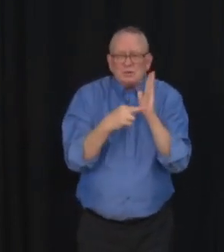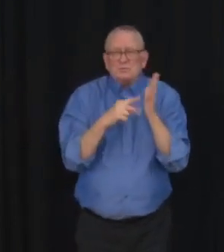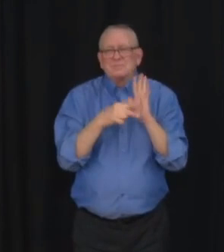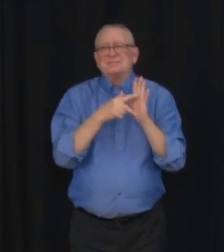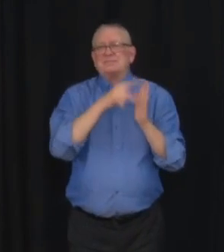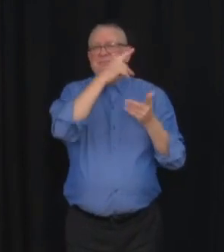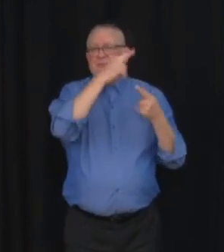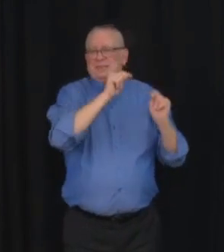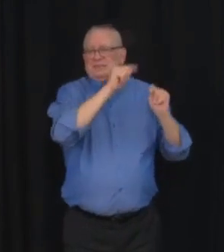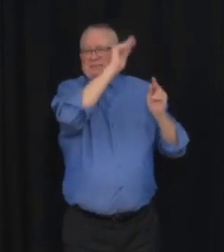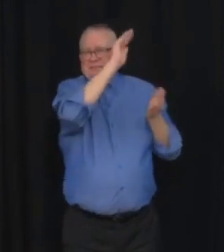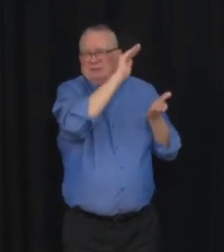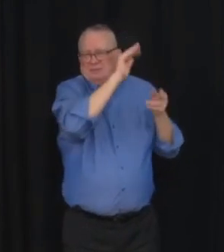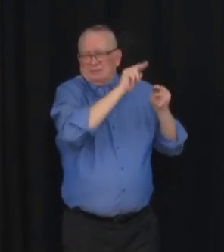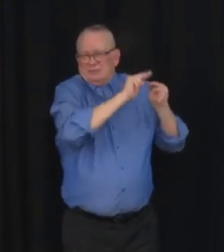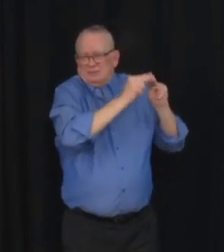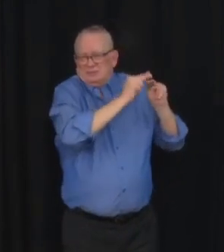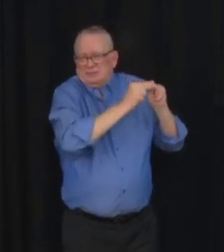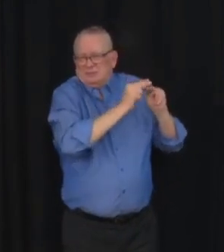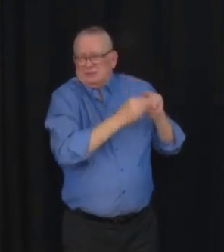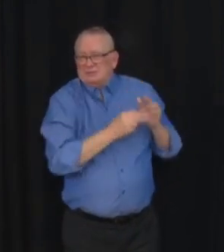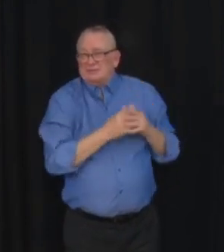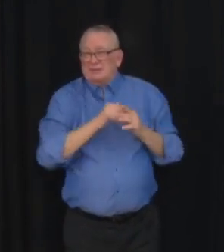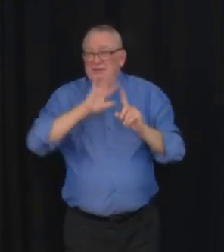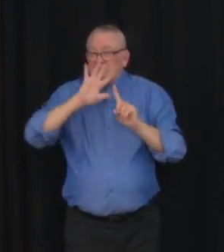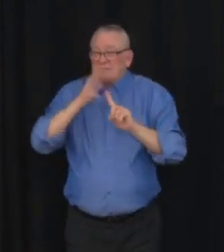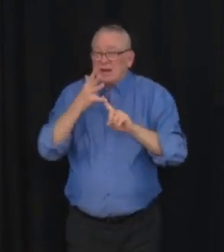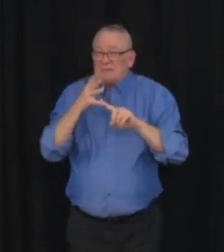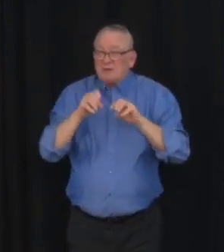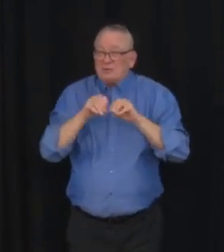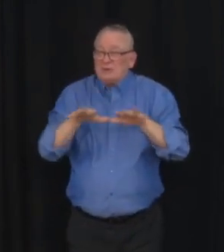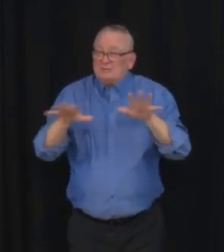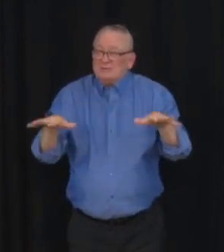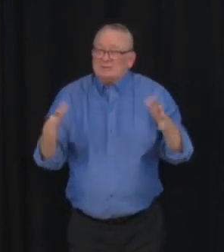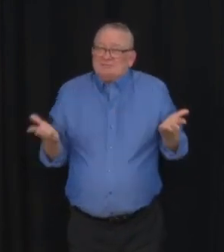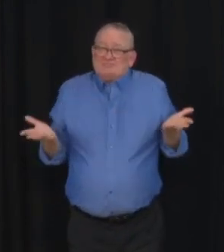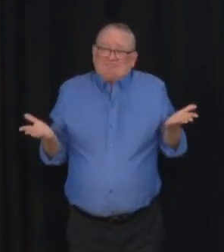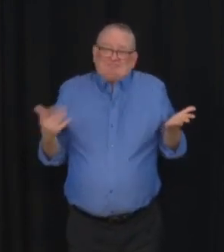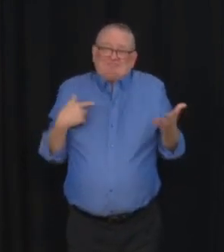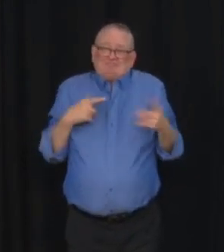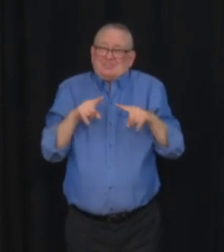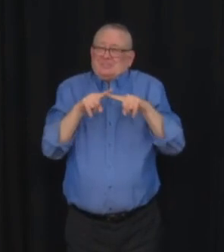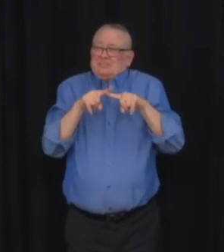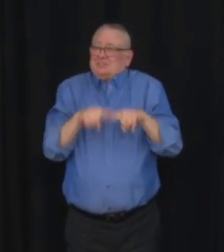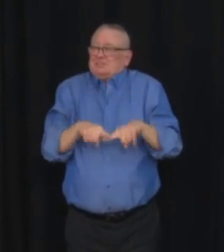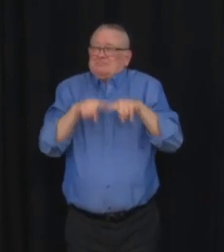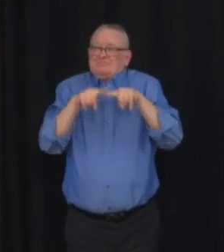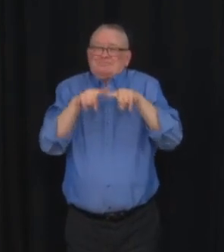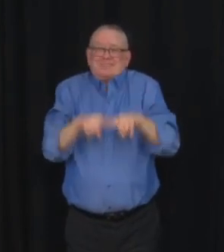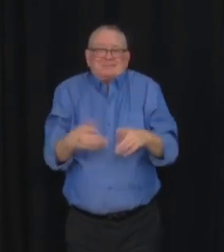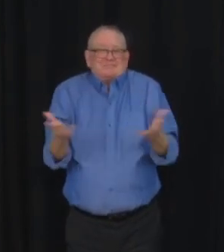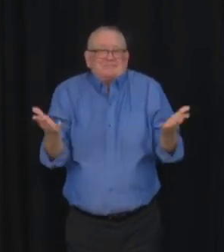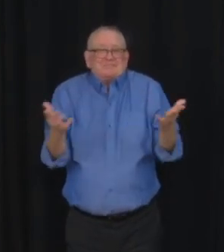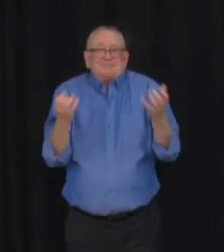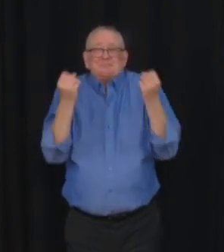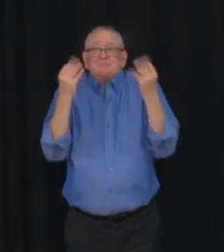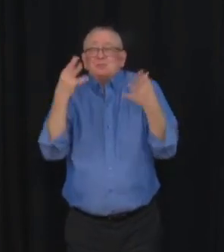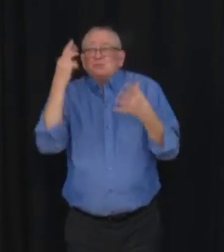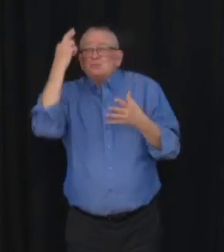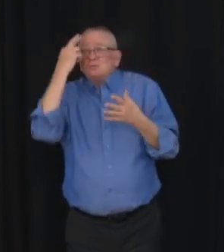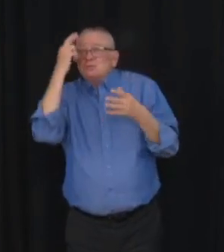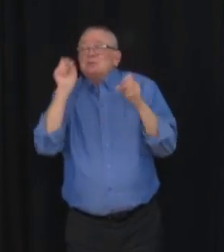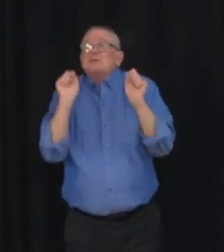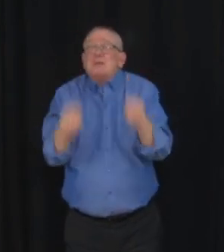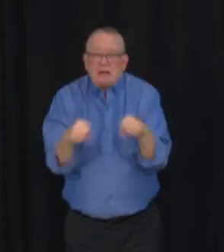will unfold in the future. Again, depends on multiple factors, including how many of us take the advantage